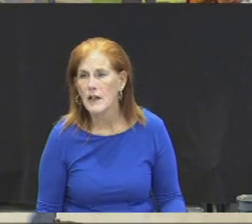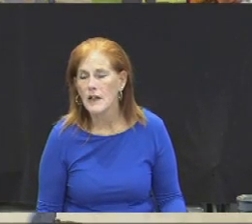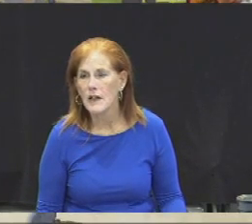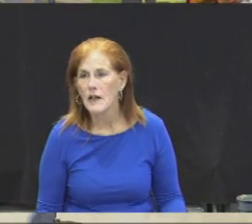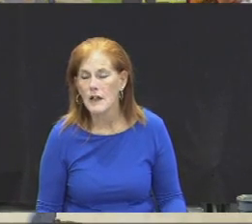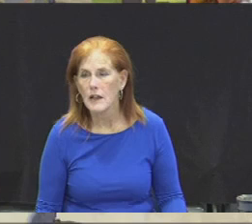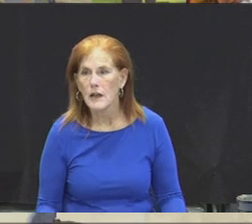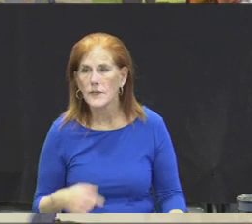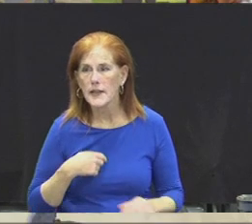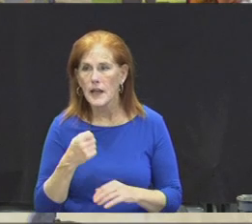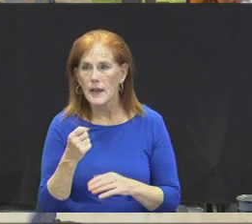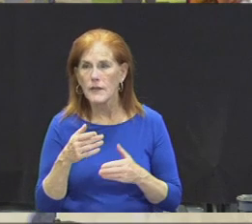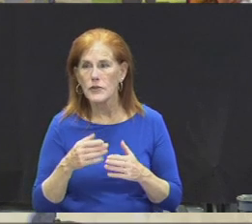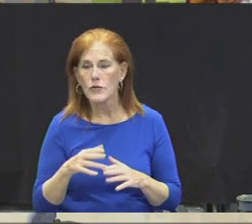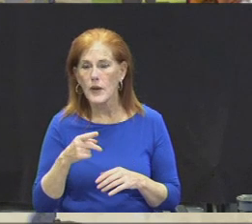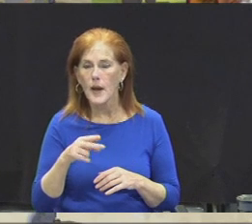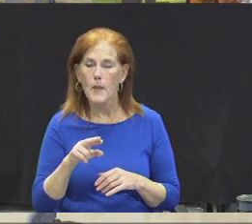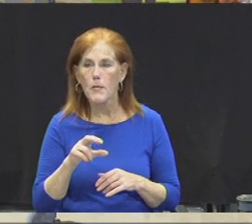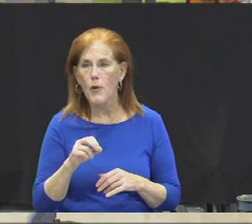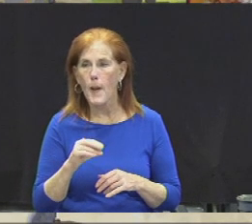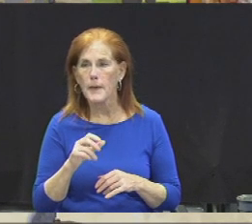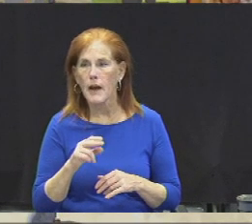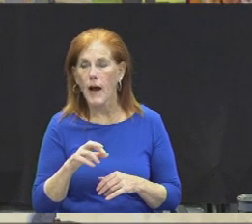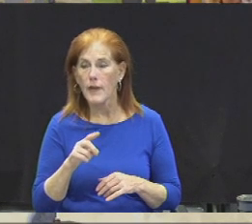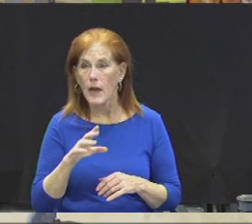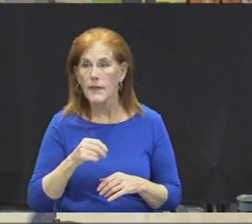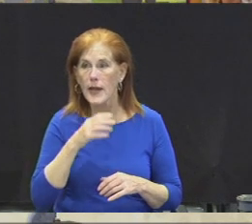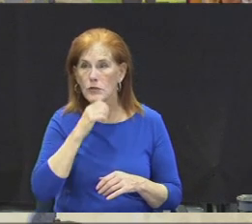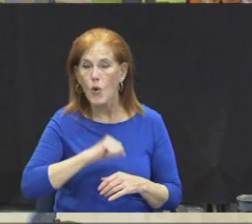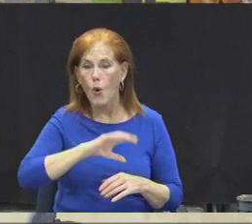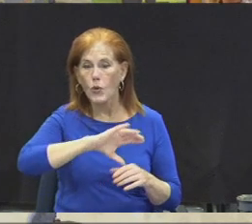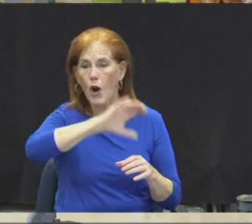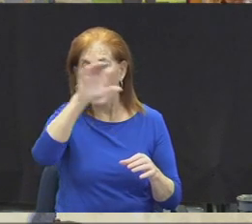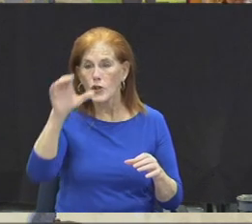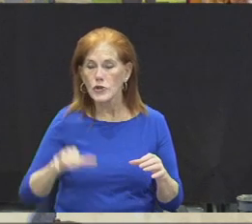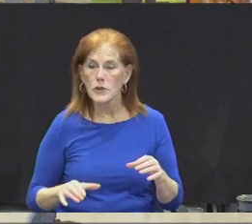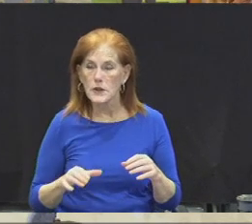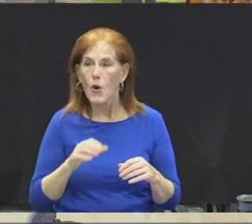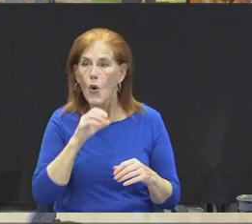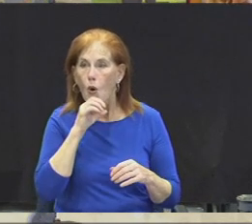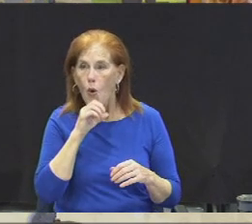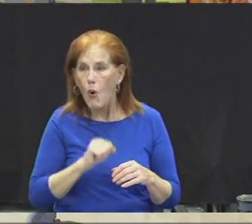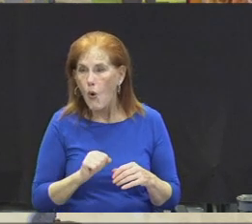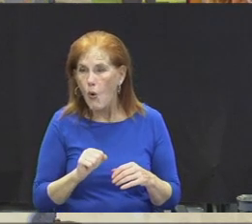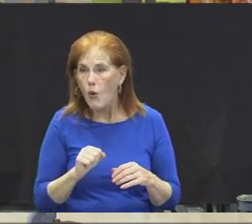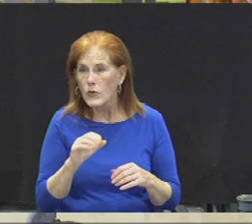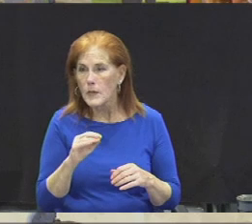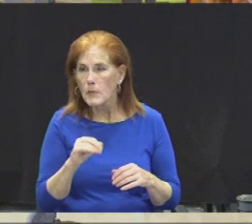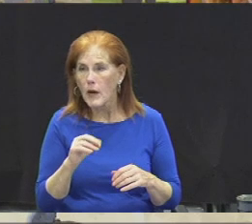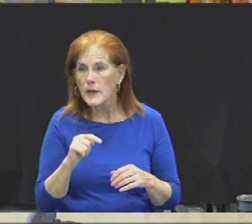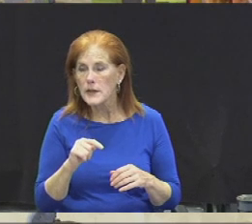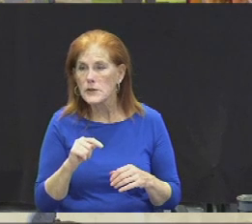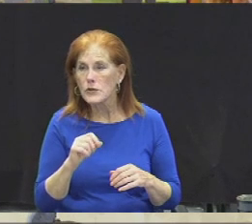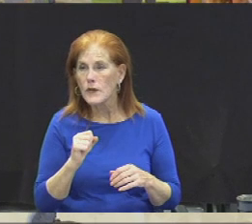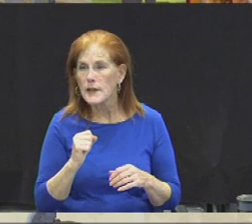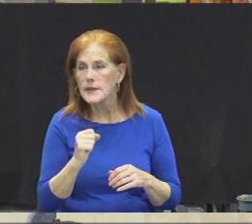the 11th Street promenades that's looking at the arch. So this is the old market to the south. We've sort